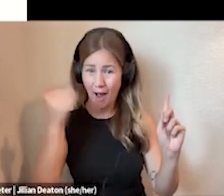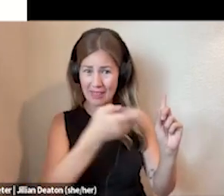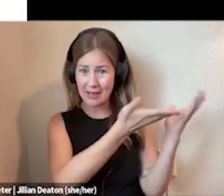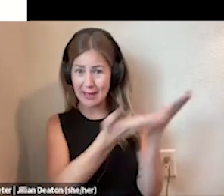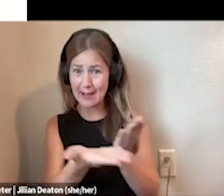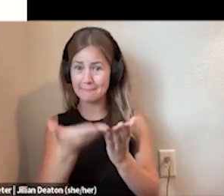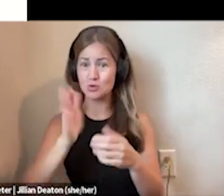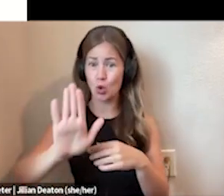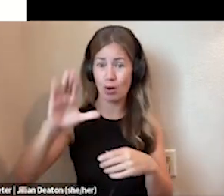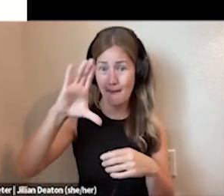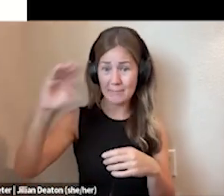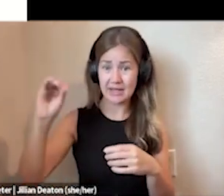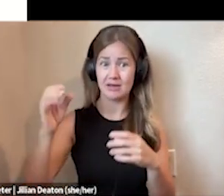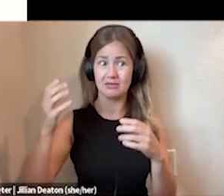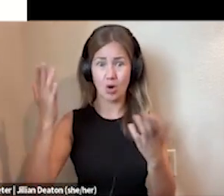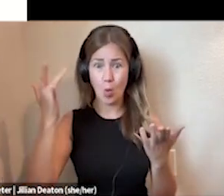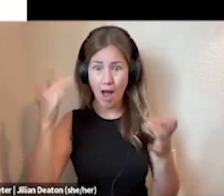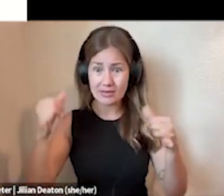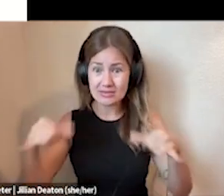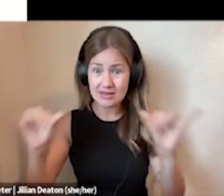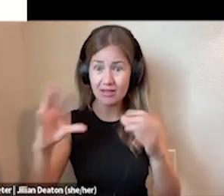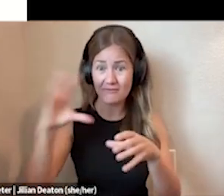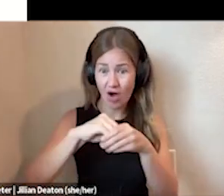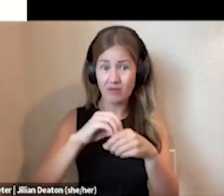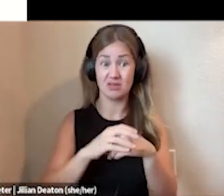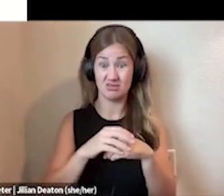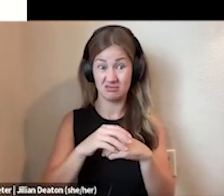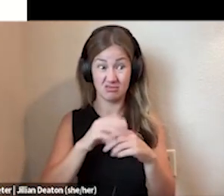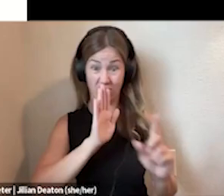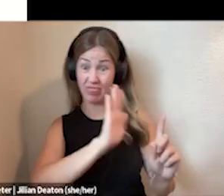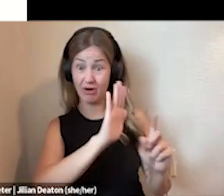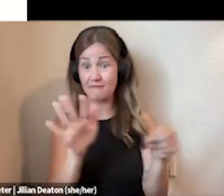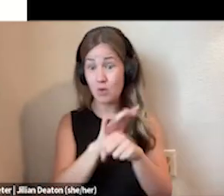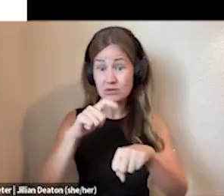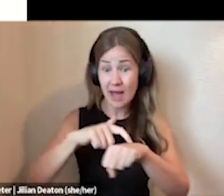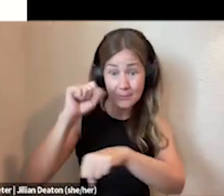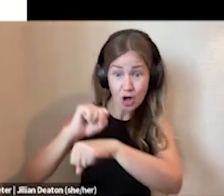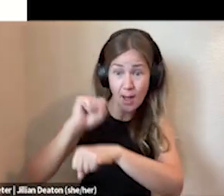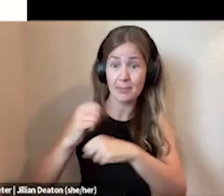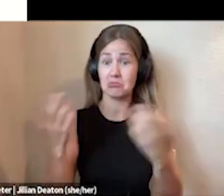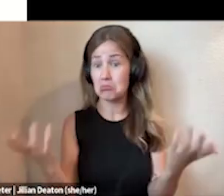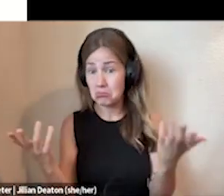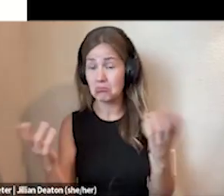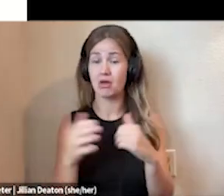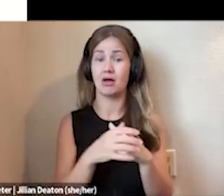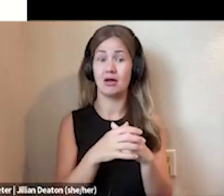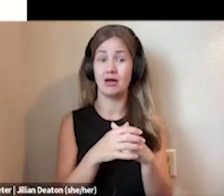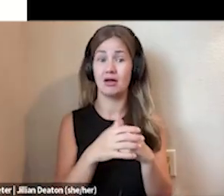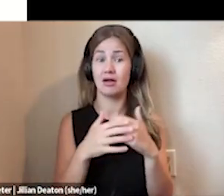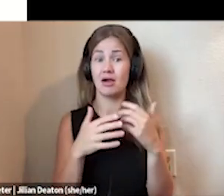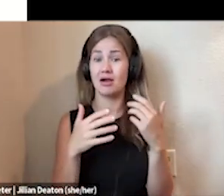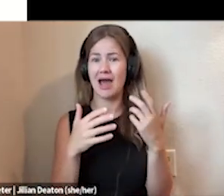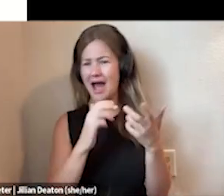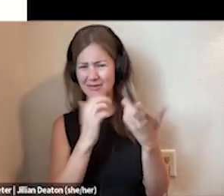do it? Is it a full-time job for them? How are they piecing together a life? I think people are very interested in how artists build